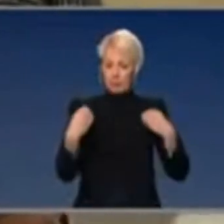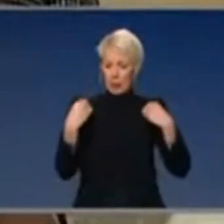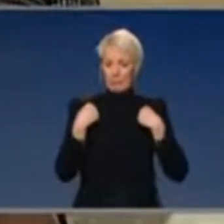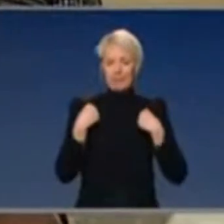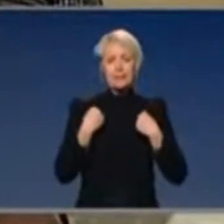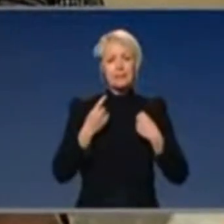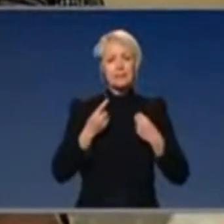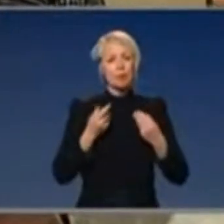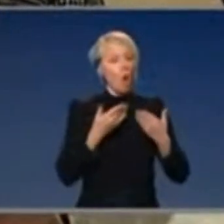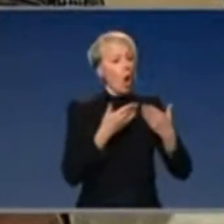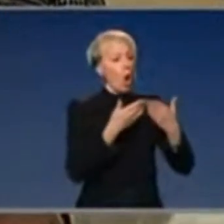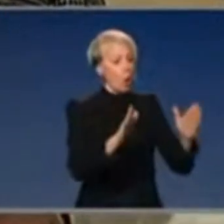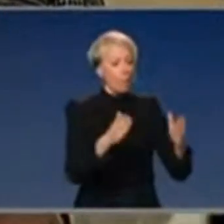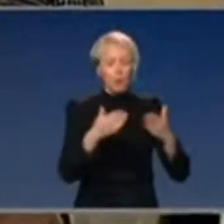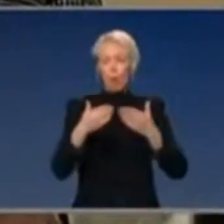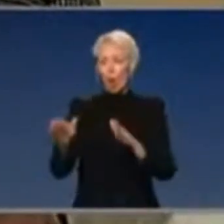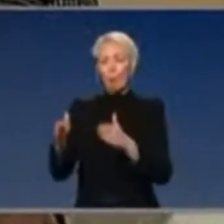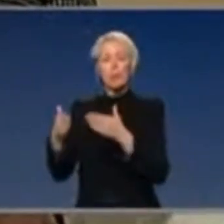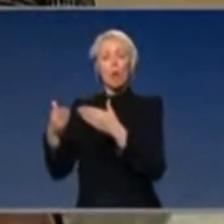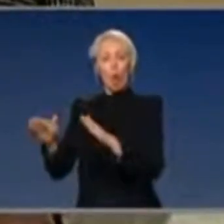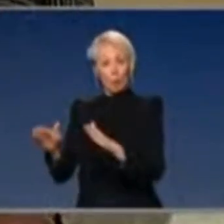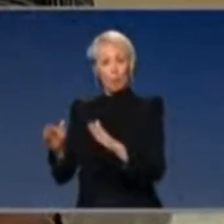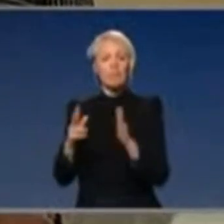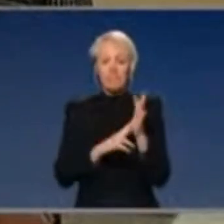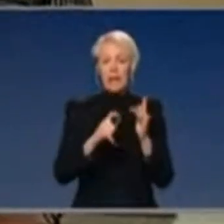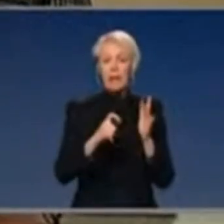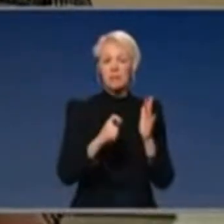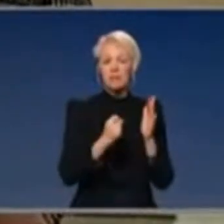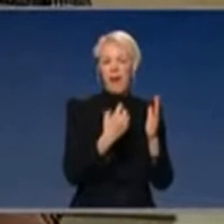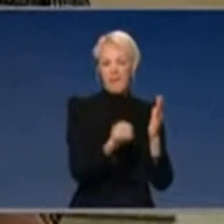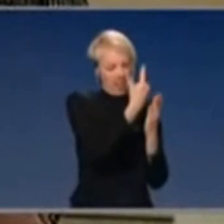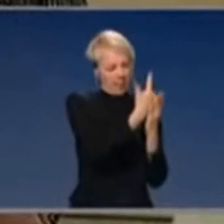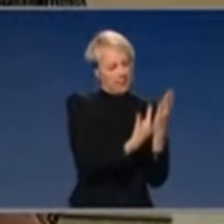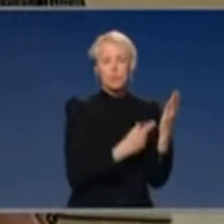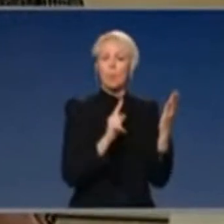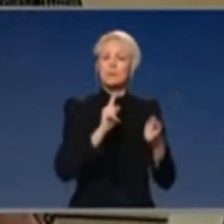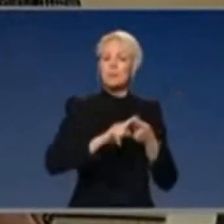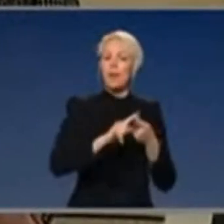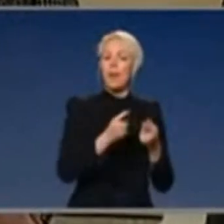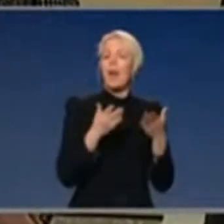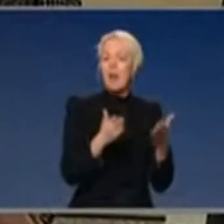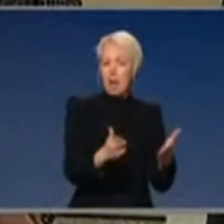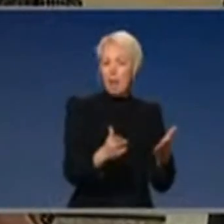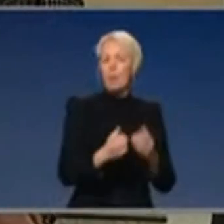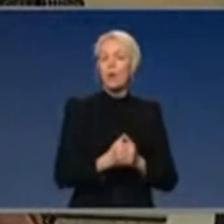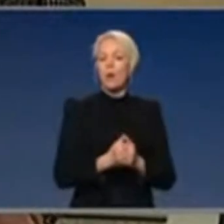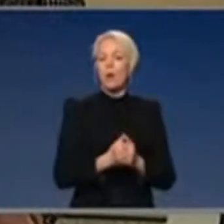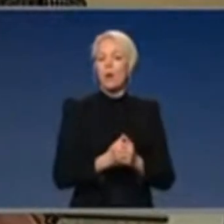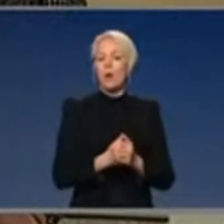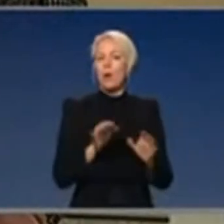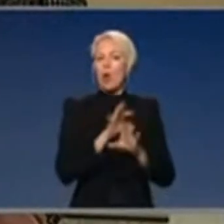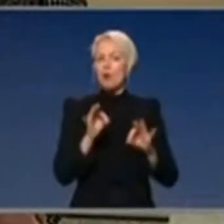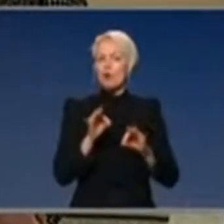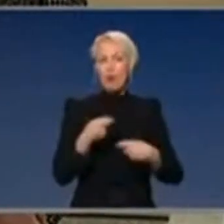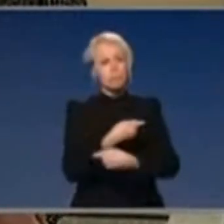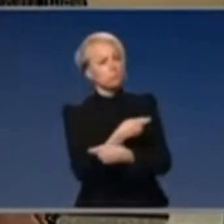open under Victoria Stage 4 restrictions. Sorry, the list of businesses allowed to remain open under Victoria Stage 4 restrictions wasn't released until the middle of